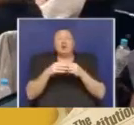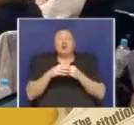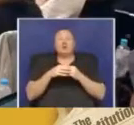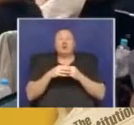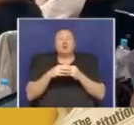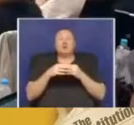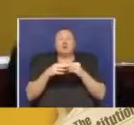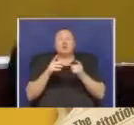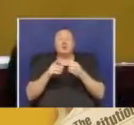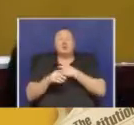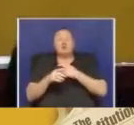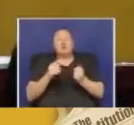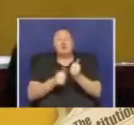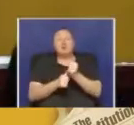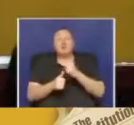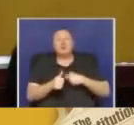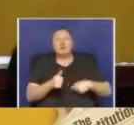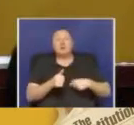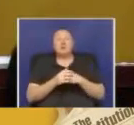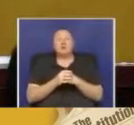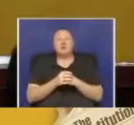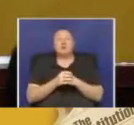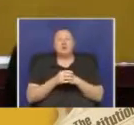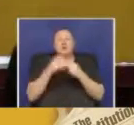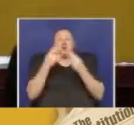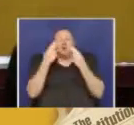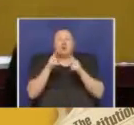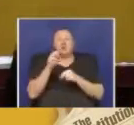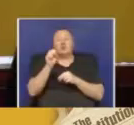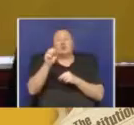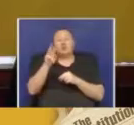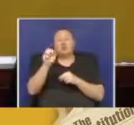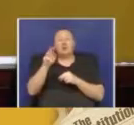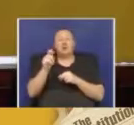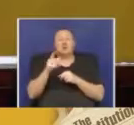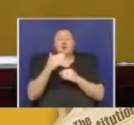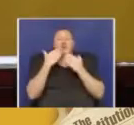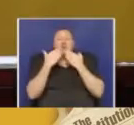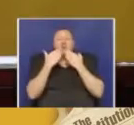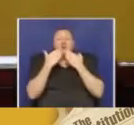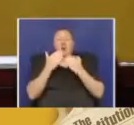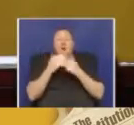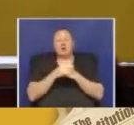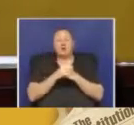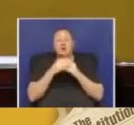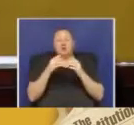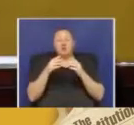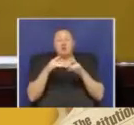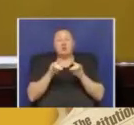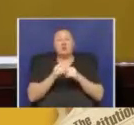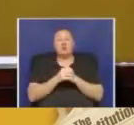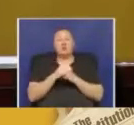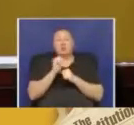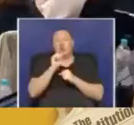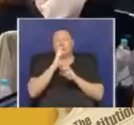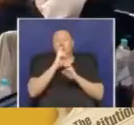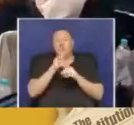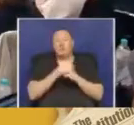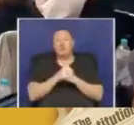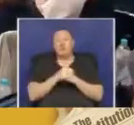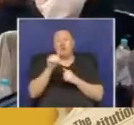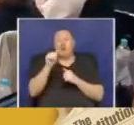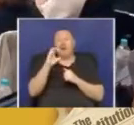The Honorable Reverend Swart. Thank you, House Chair. Arising from your response, Honourable Deputy President, the ACDP, and I'm sure all of